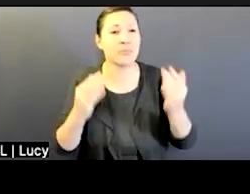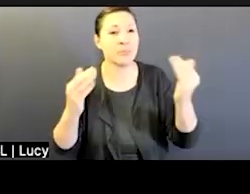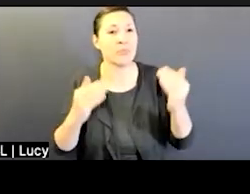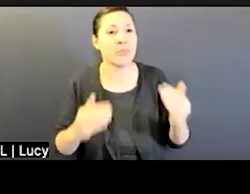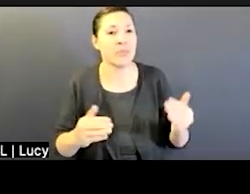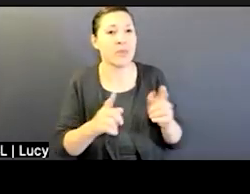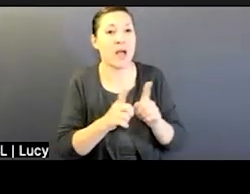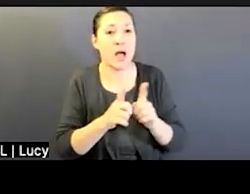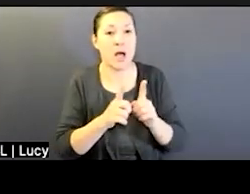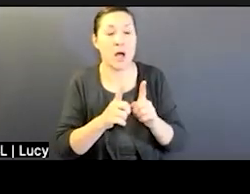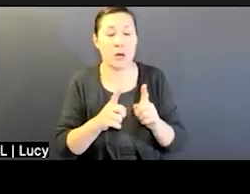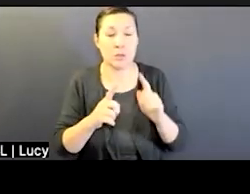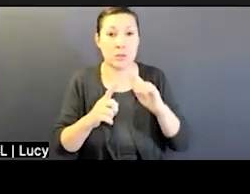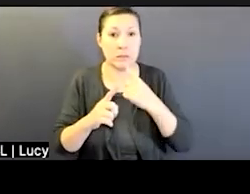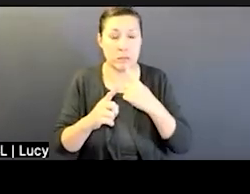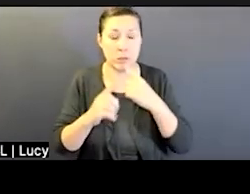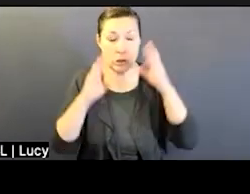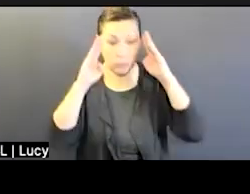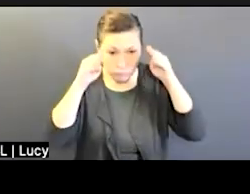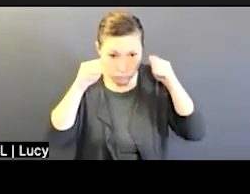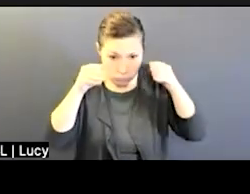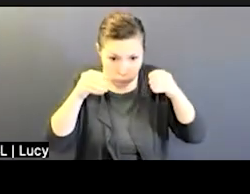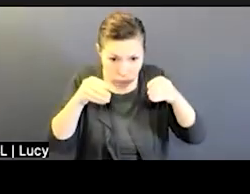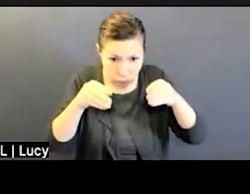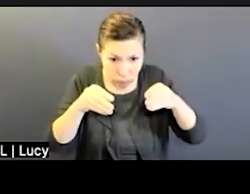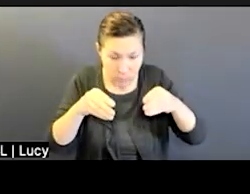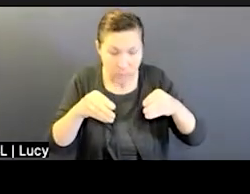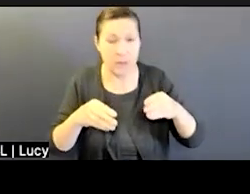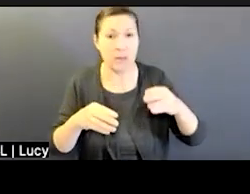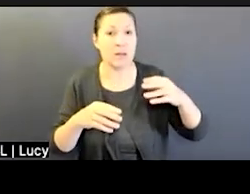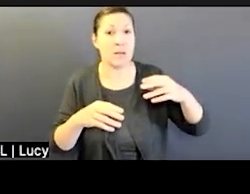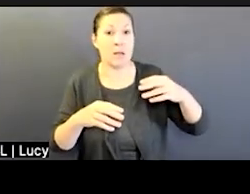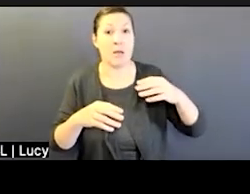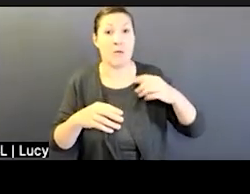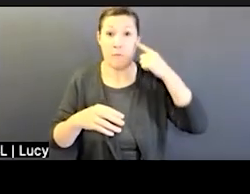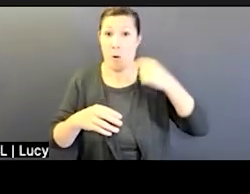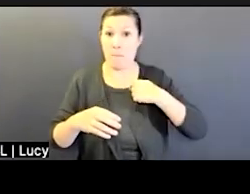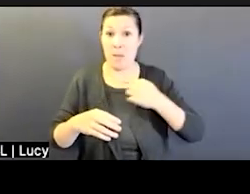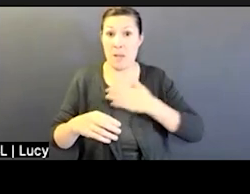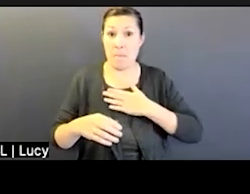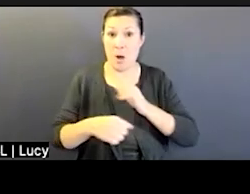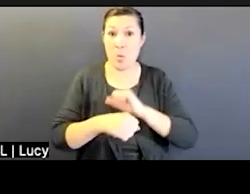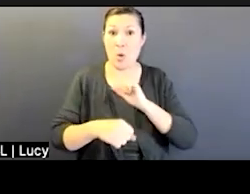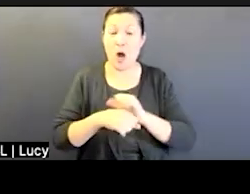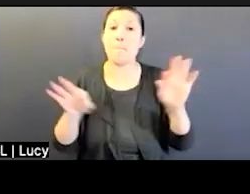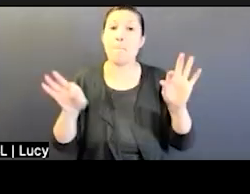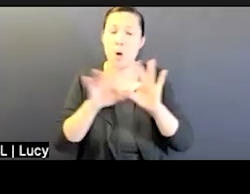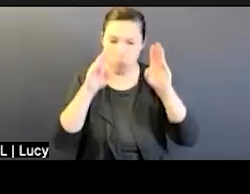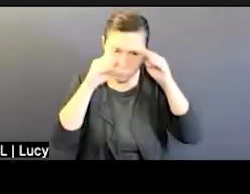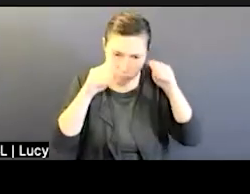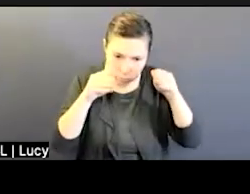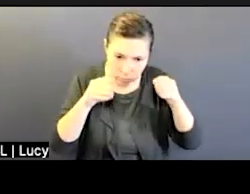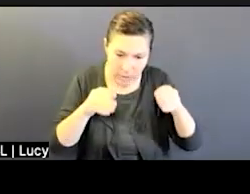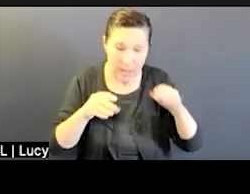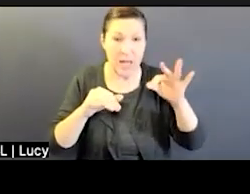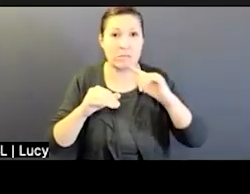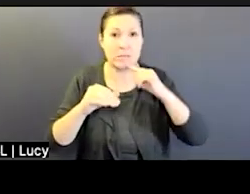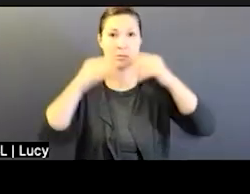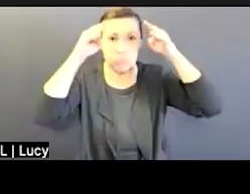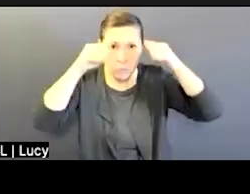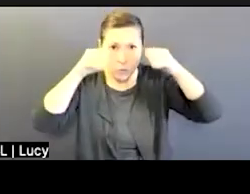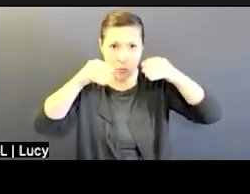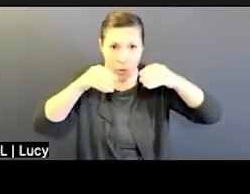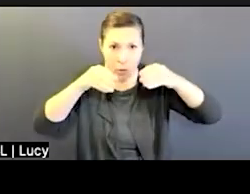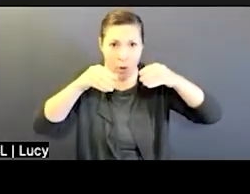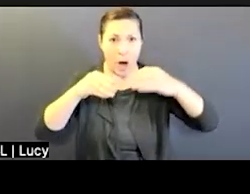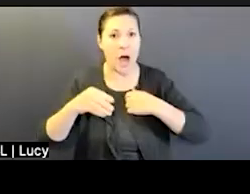focus is, for me, really helpful to my work, because when I get into a hyper focus, I can get probably 5